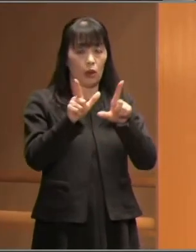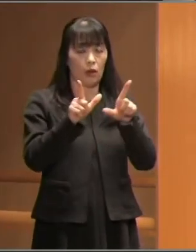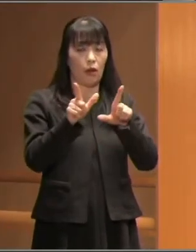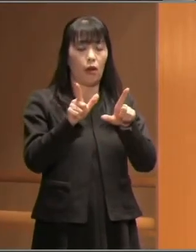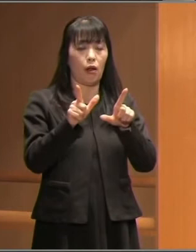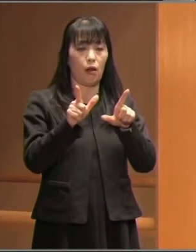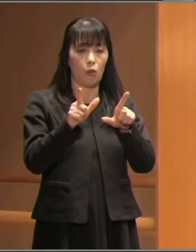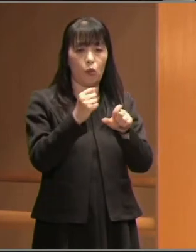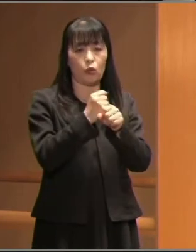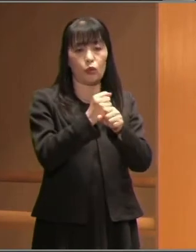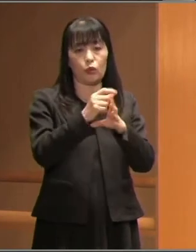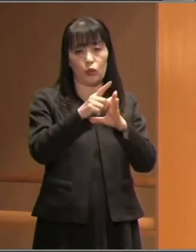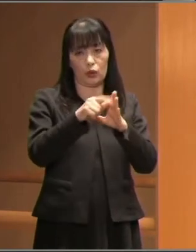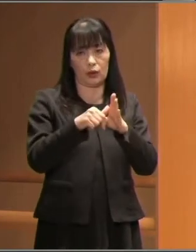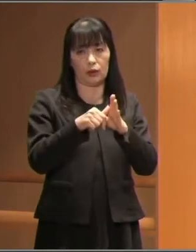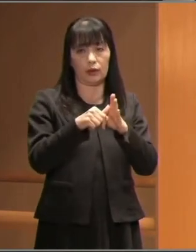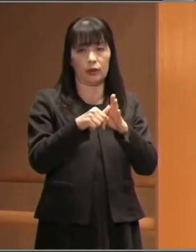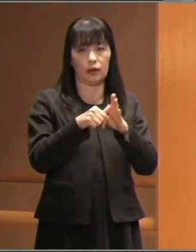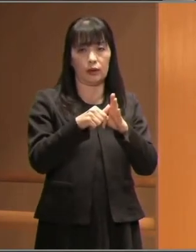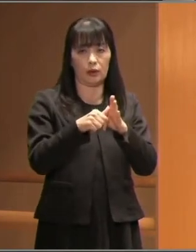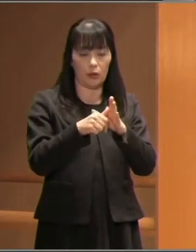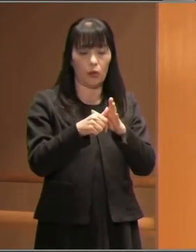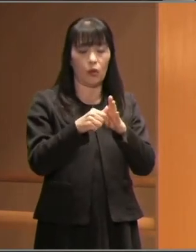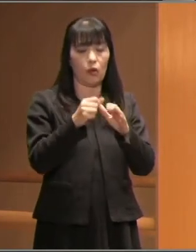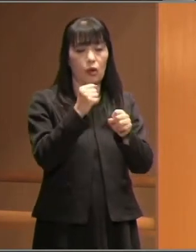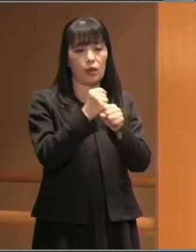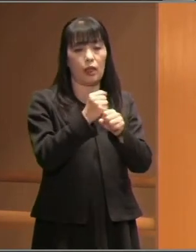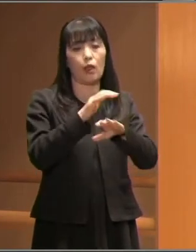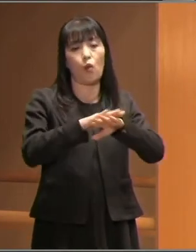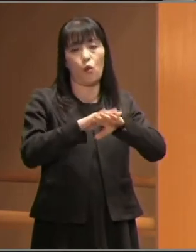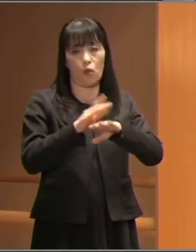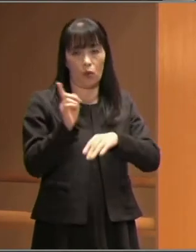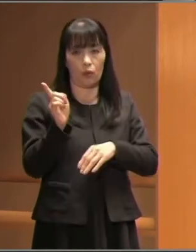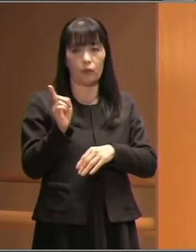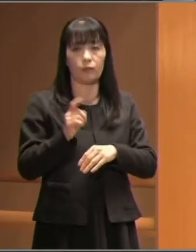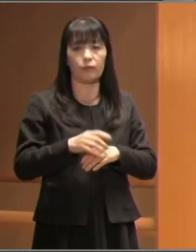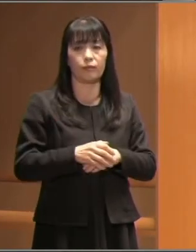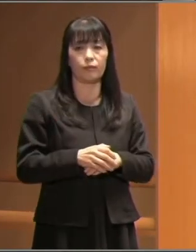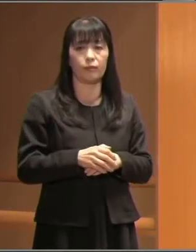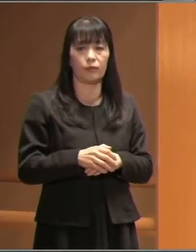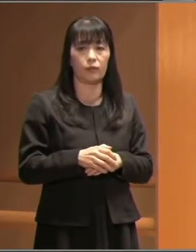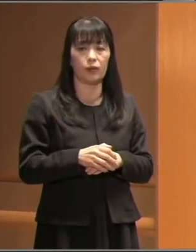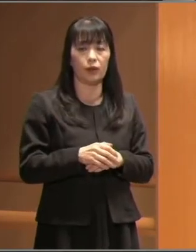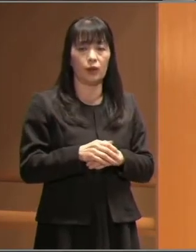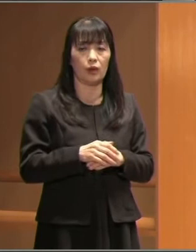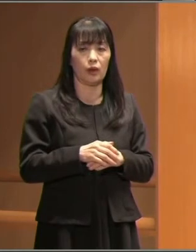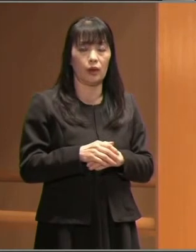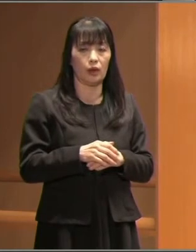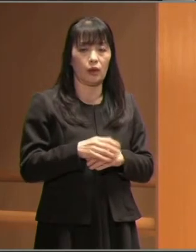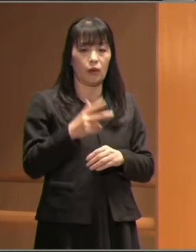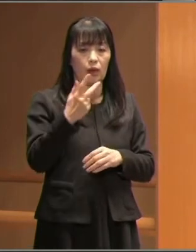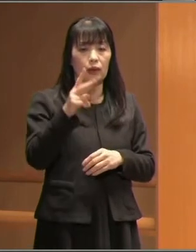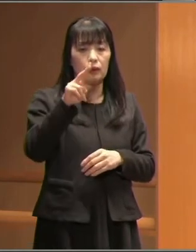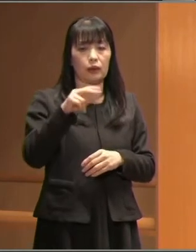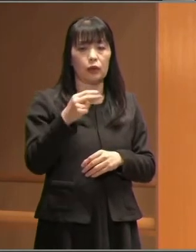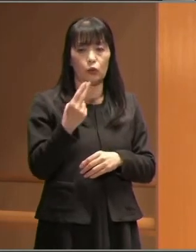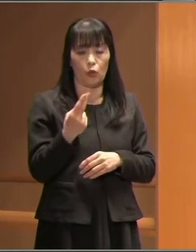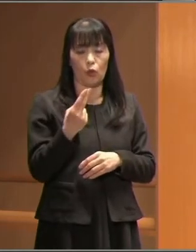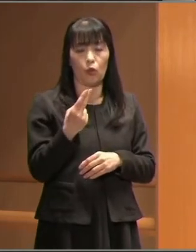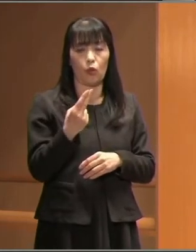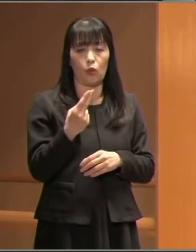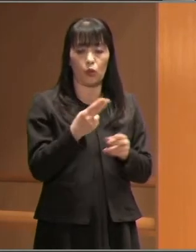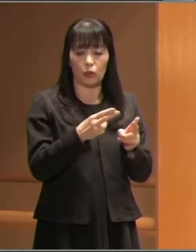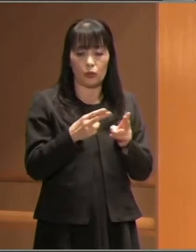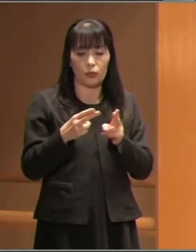So this is often used for a large molding parts and using